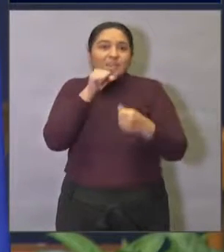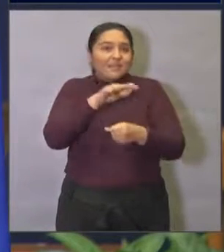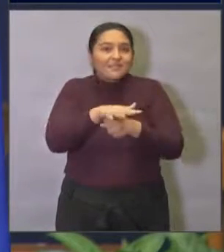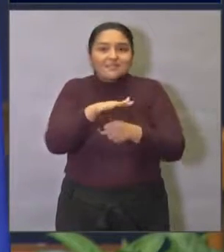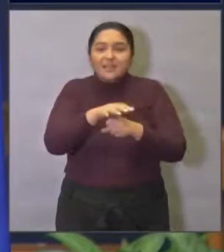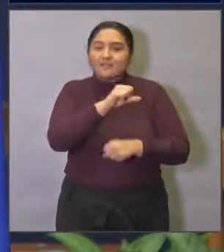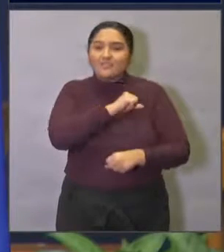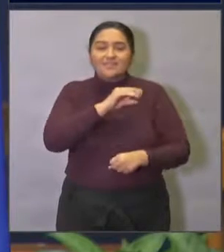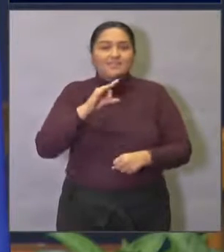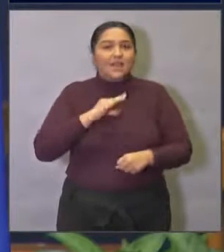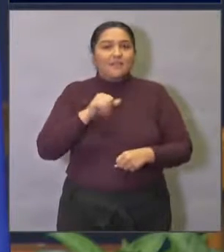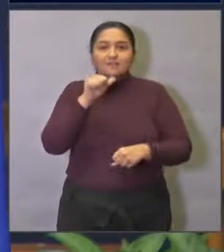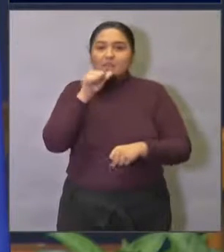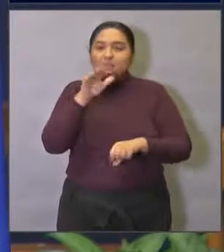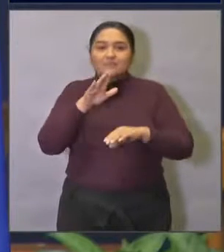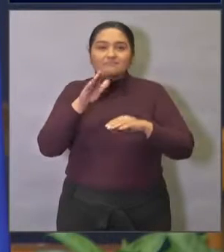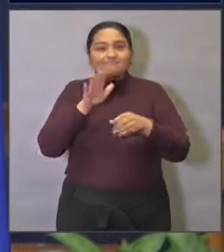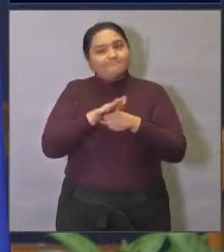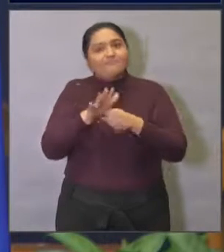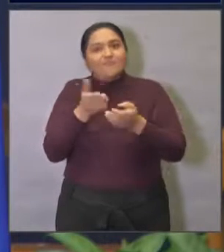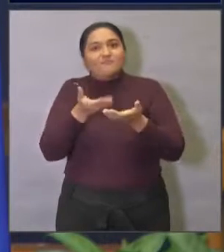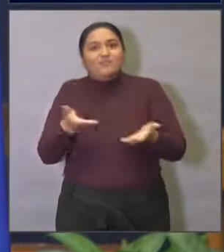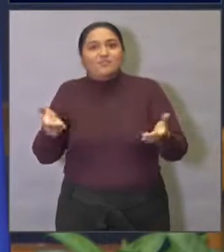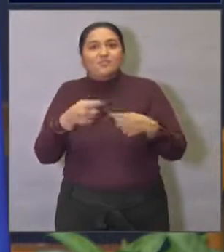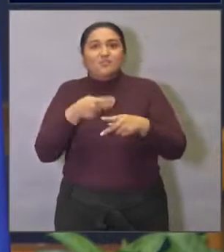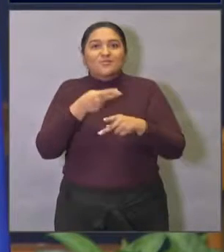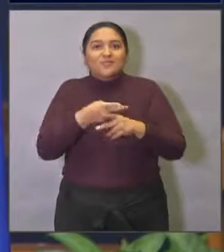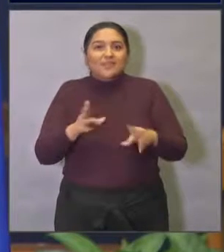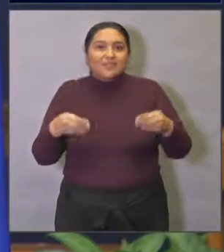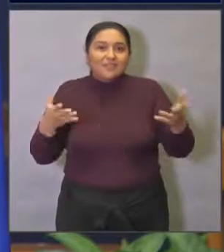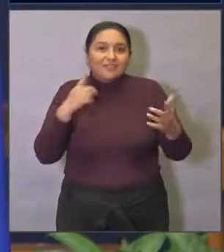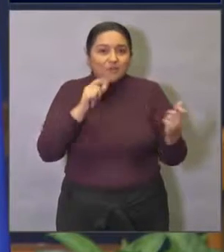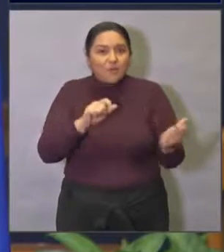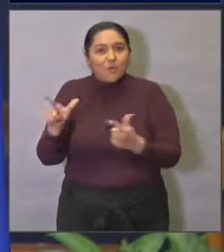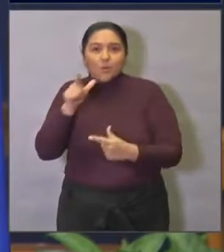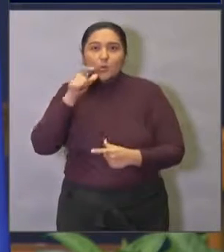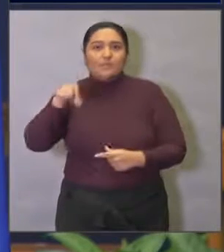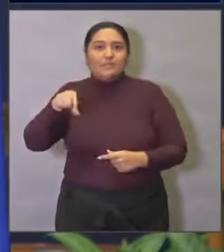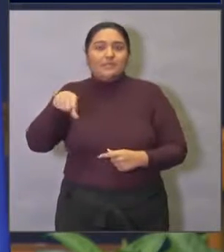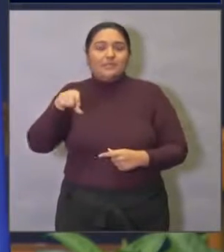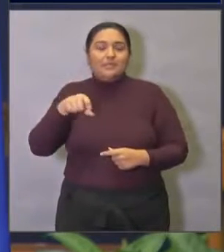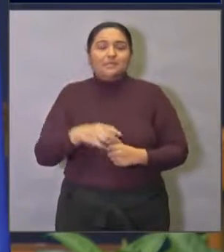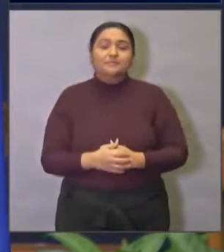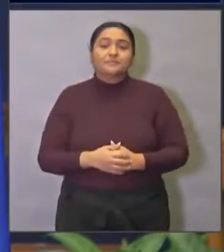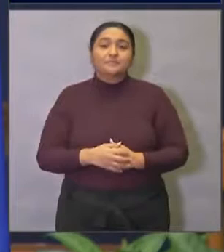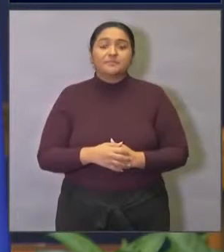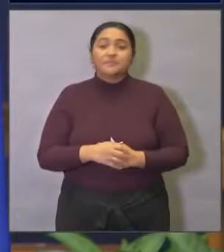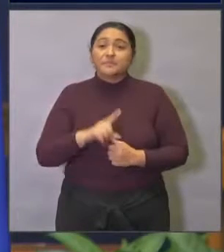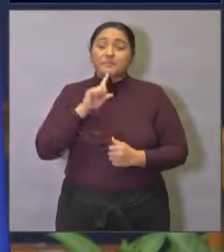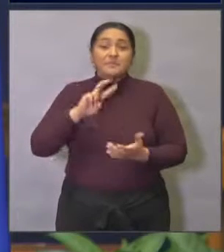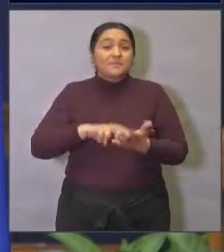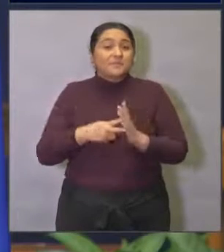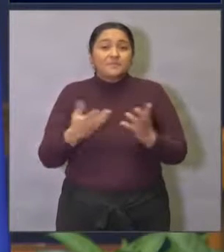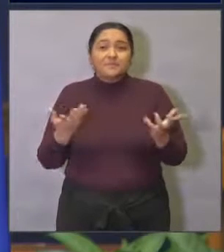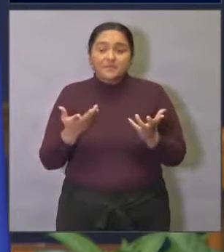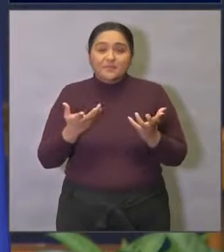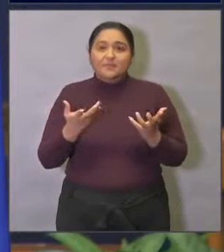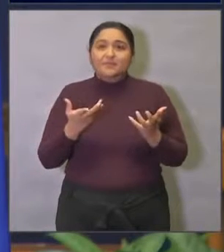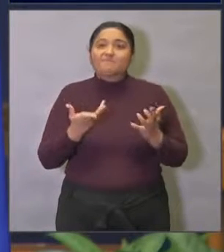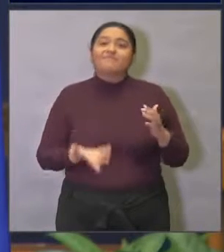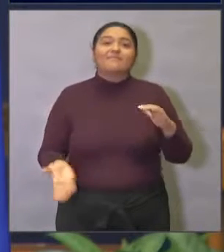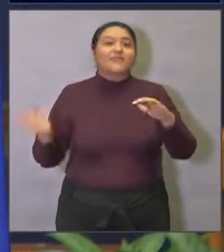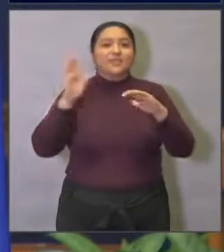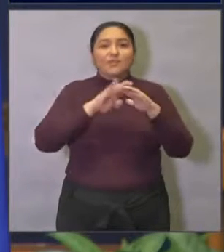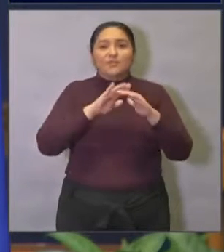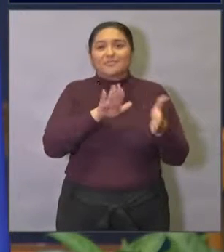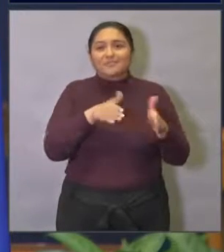to provide the care for all those who need it and would benefit from it. And all of this means that we will have an increase in deaths